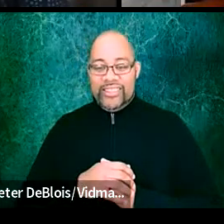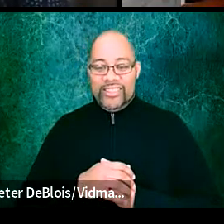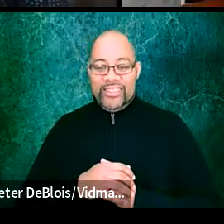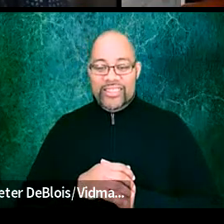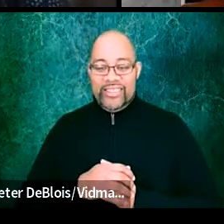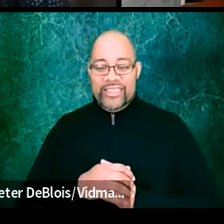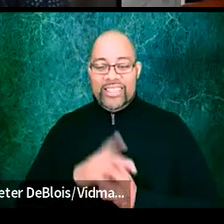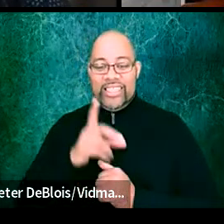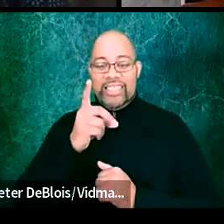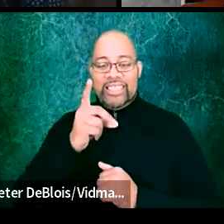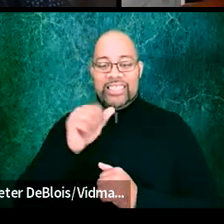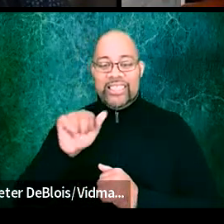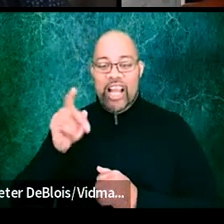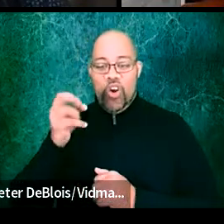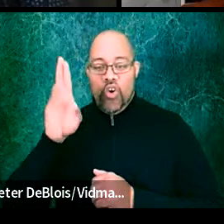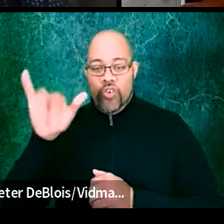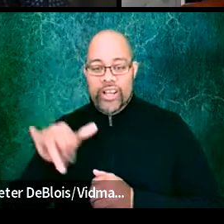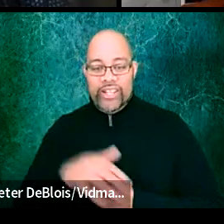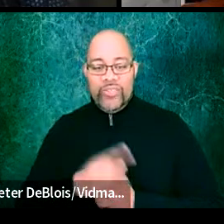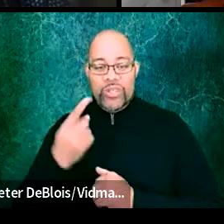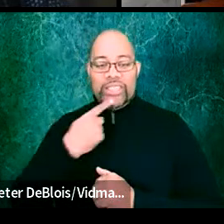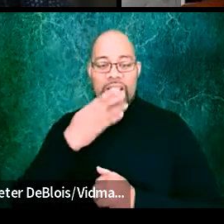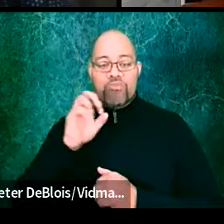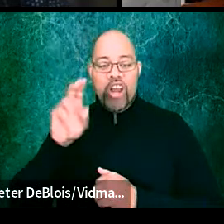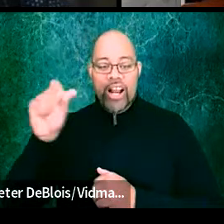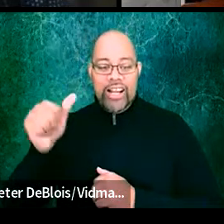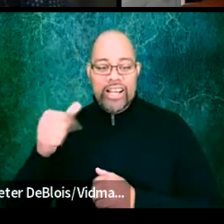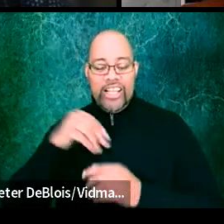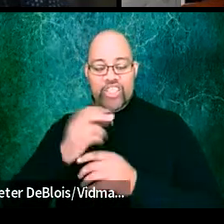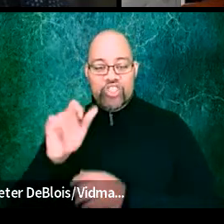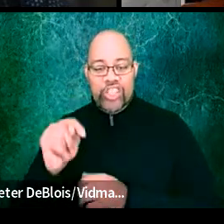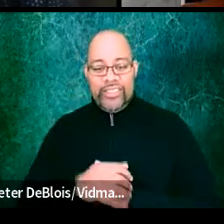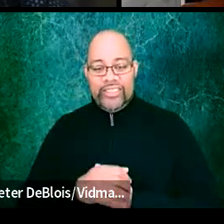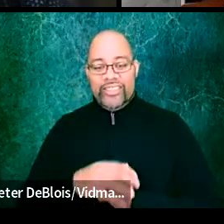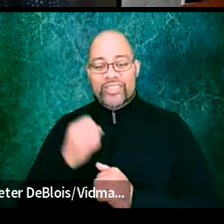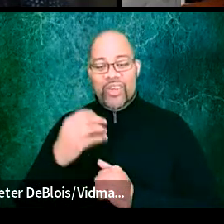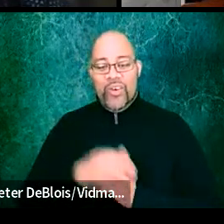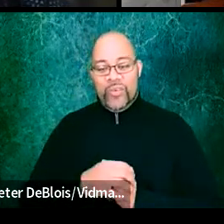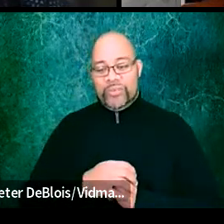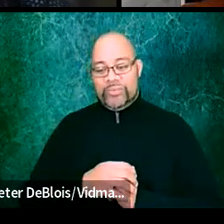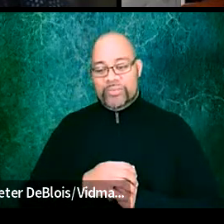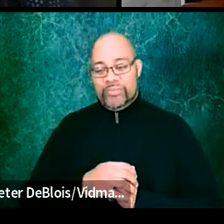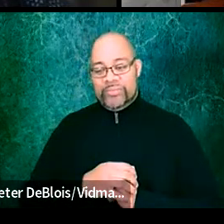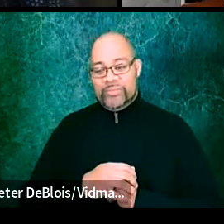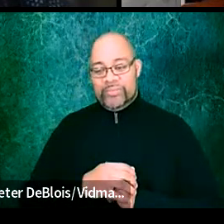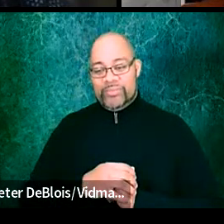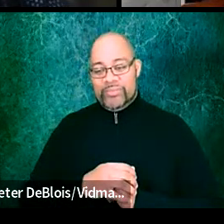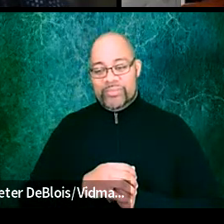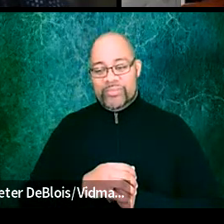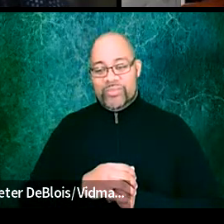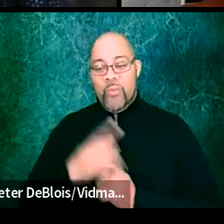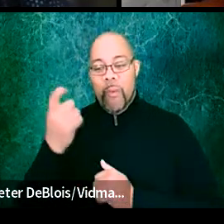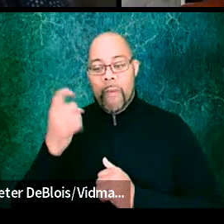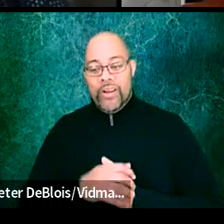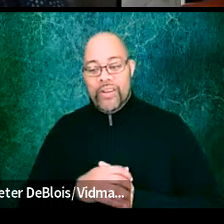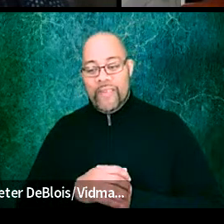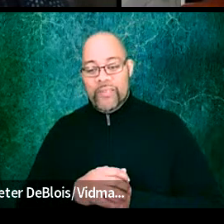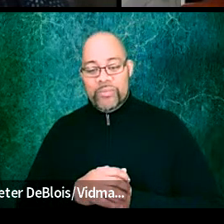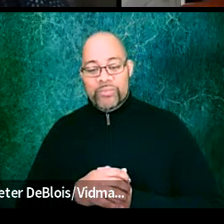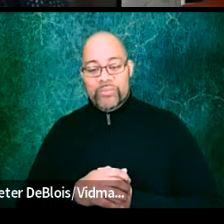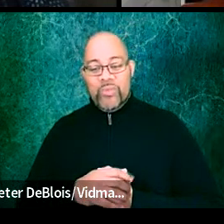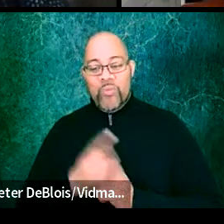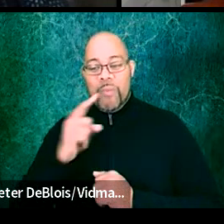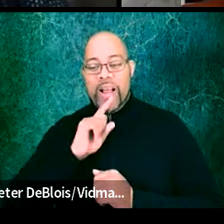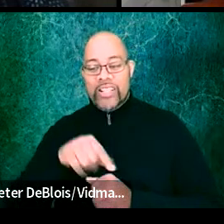I said Daiquiri. yes, one person said Daiquiri. So we've got one more. We need one